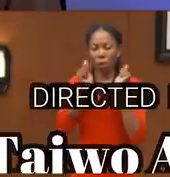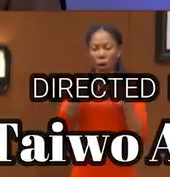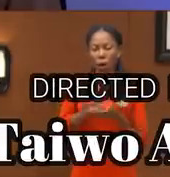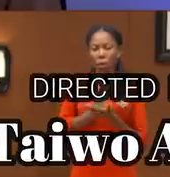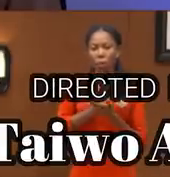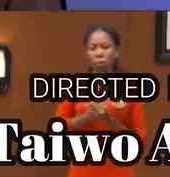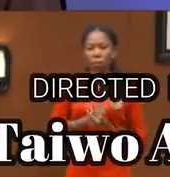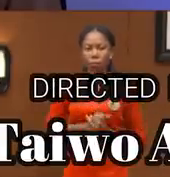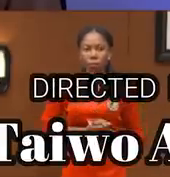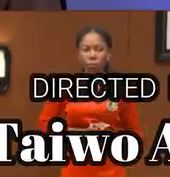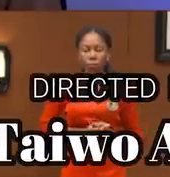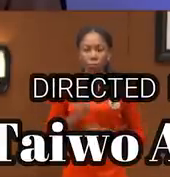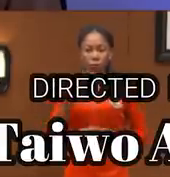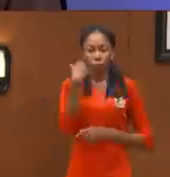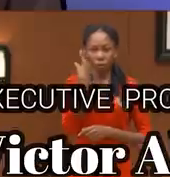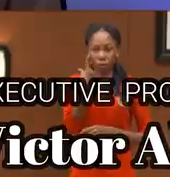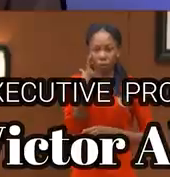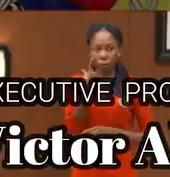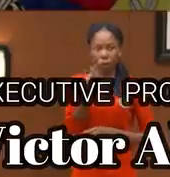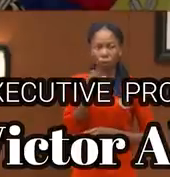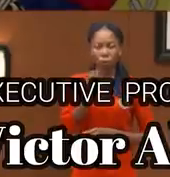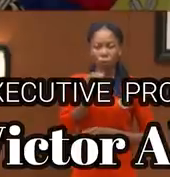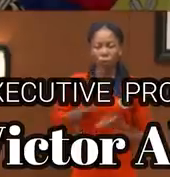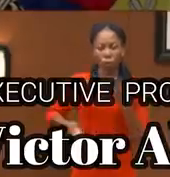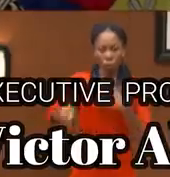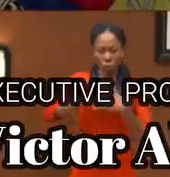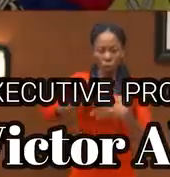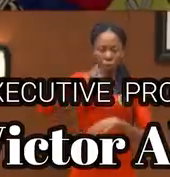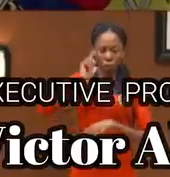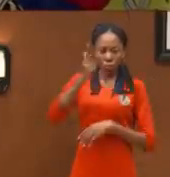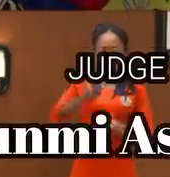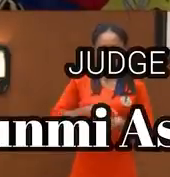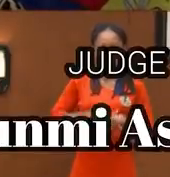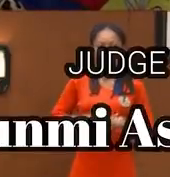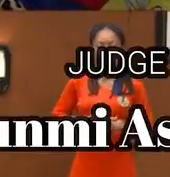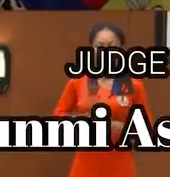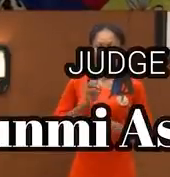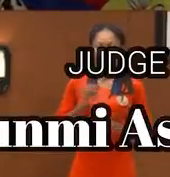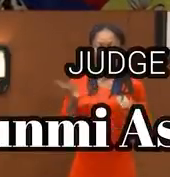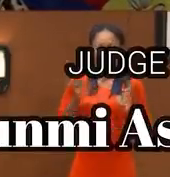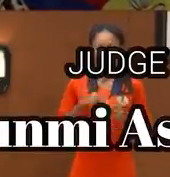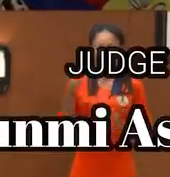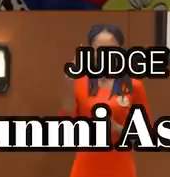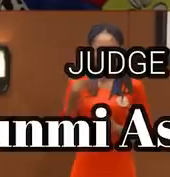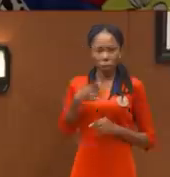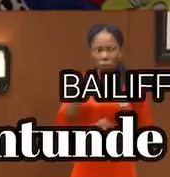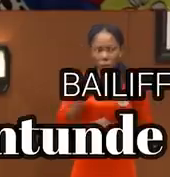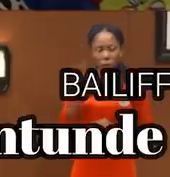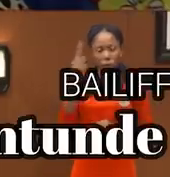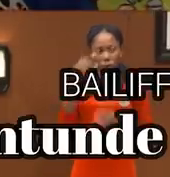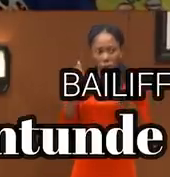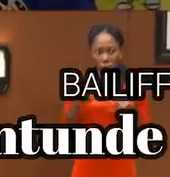number. Do you understand? So you come back to the court and reach out to the legal team. So for